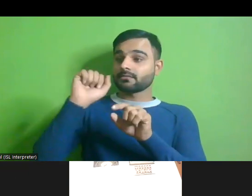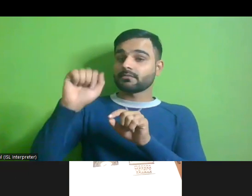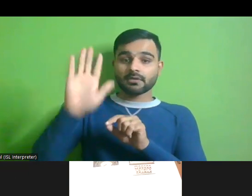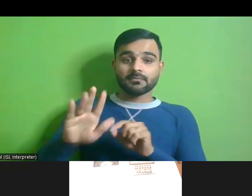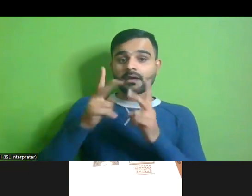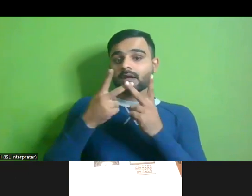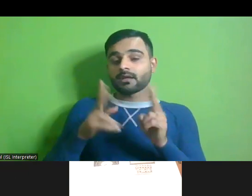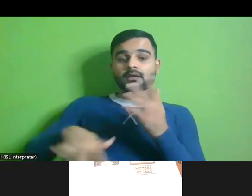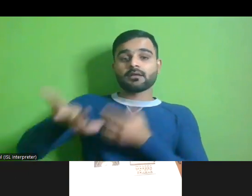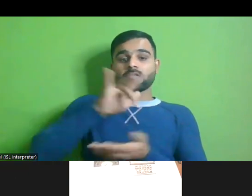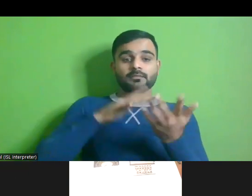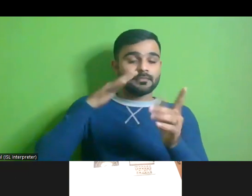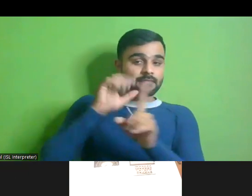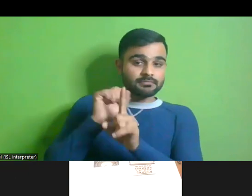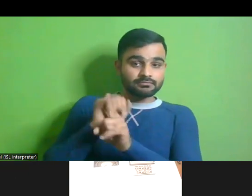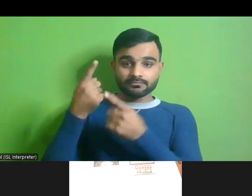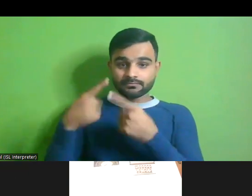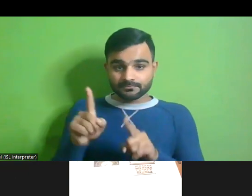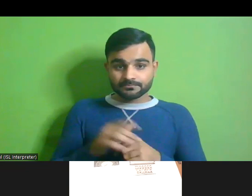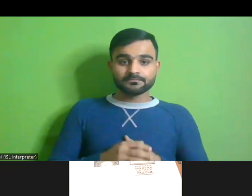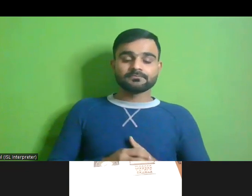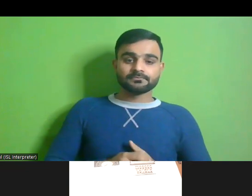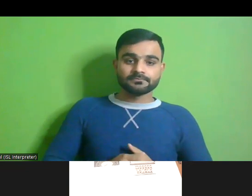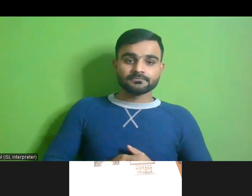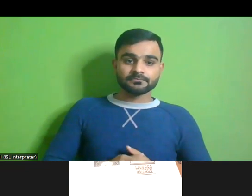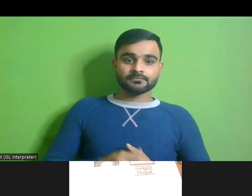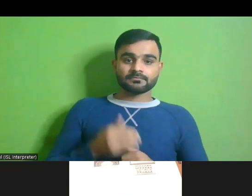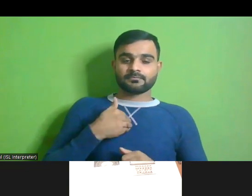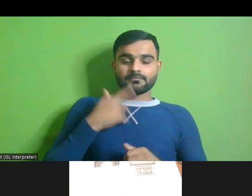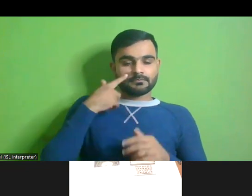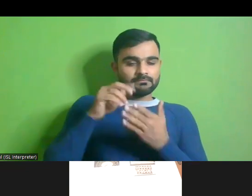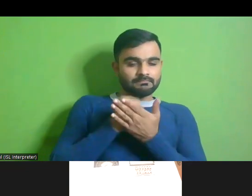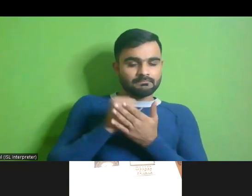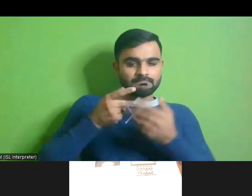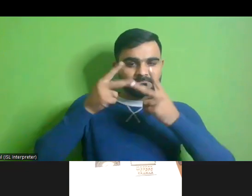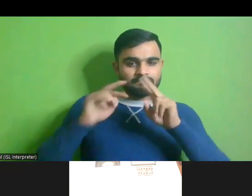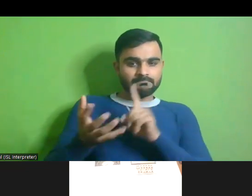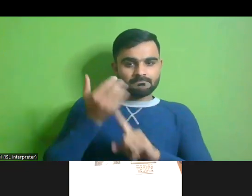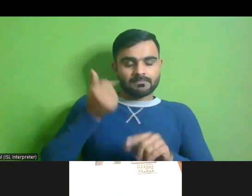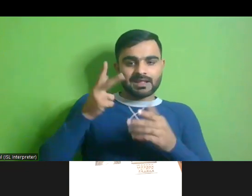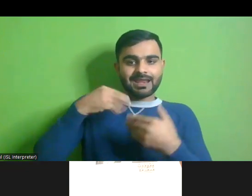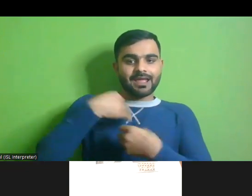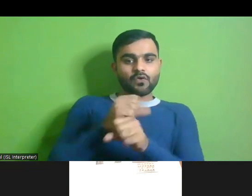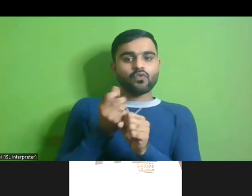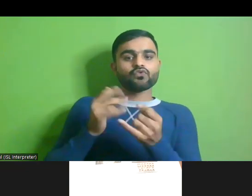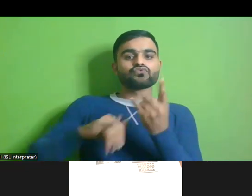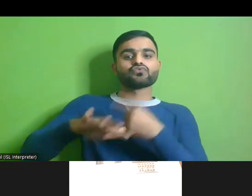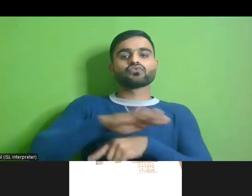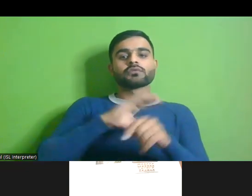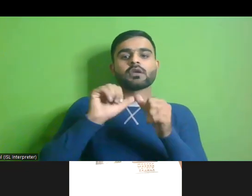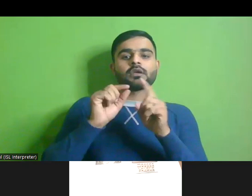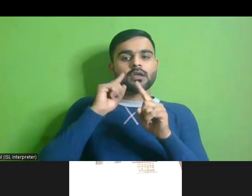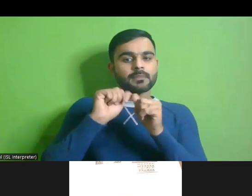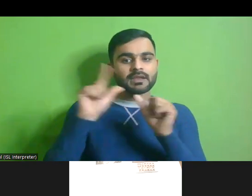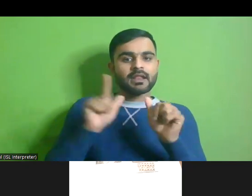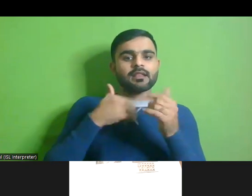other Absolutely. People don't recognize that, right? Absolutely. So, and we can't, and it's not that people are now creating social capital for them. They've always had